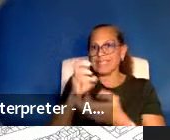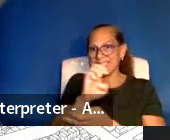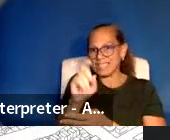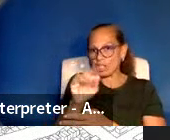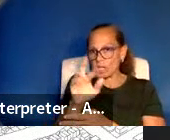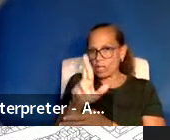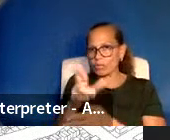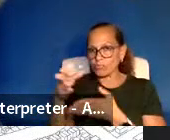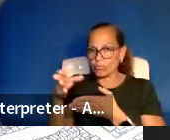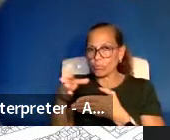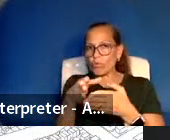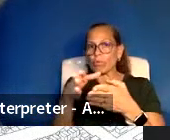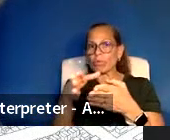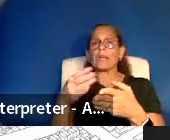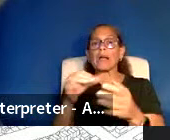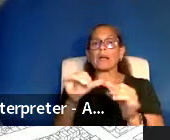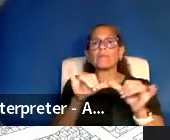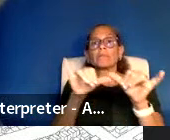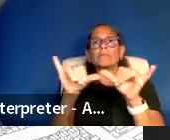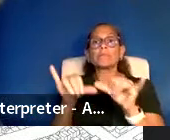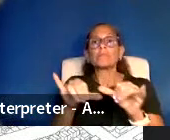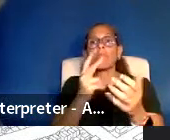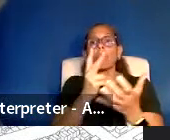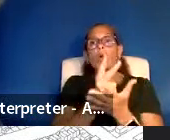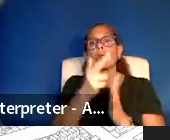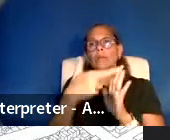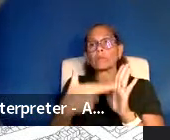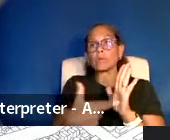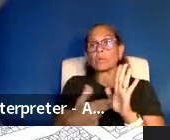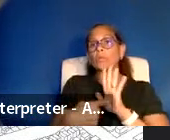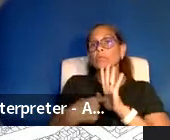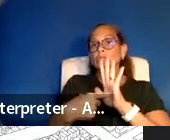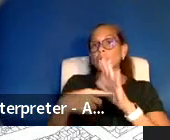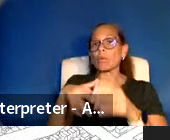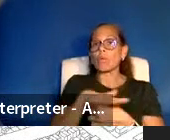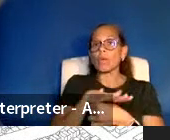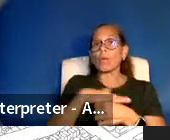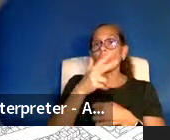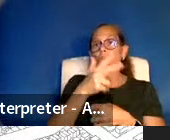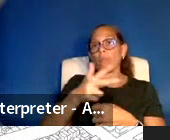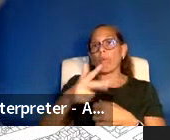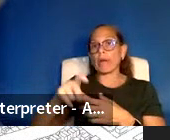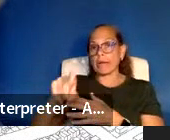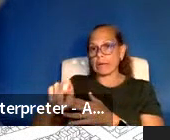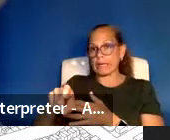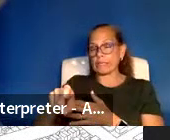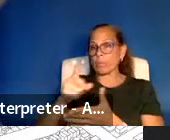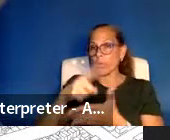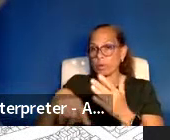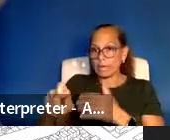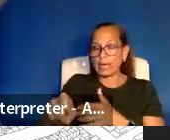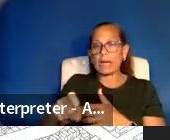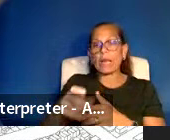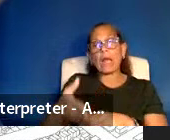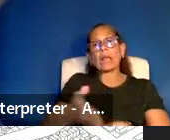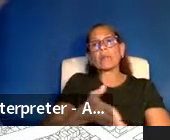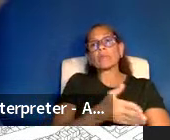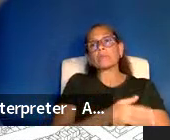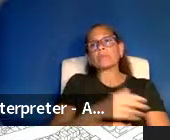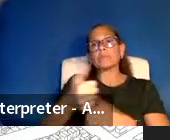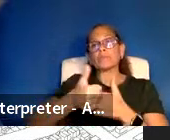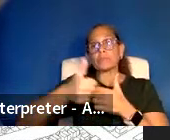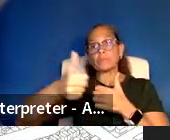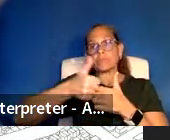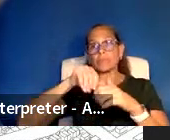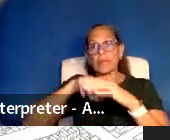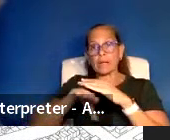here, as well as to have consistent parking rules that reflect local parking needs, as well as improved transit access as these stations